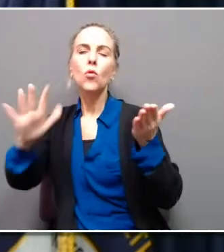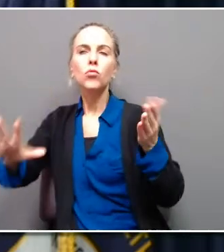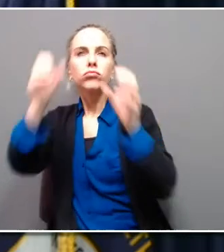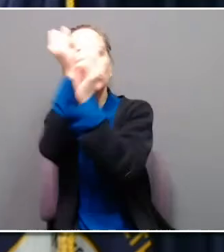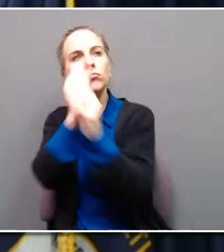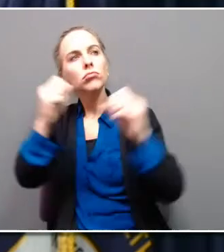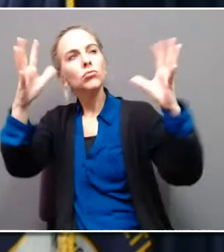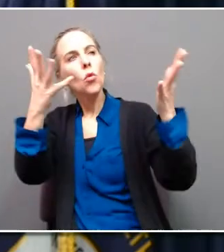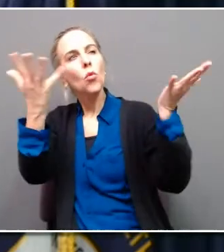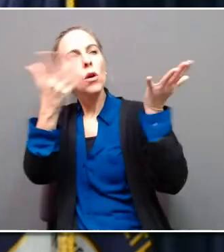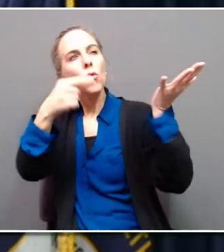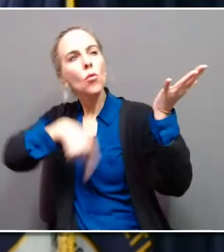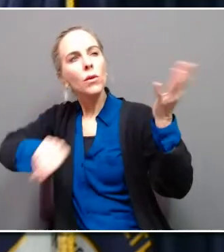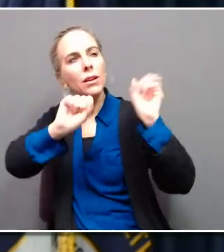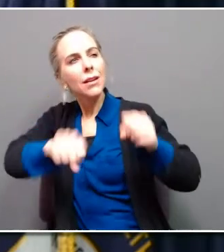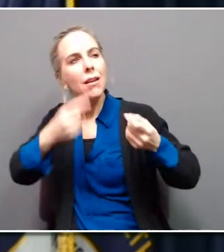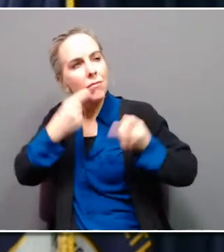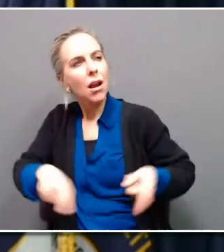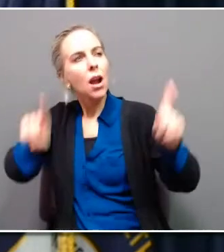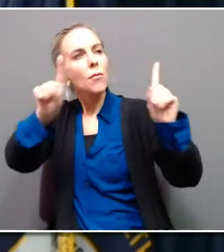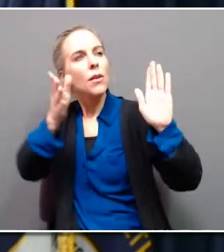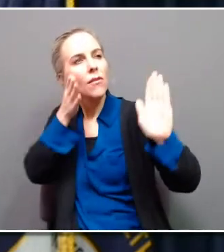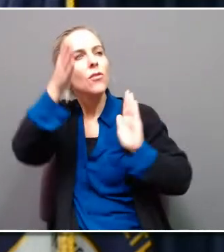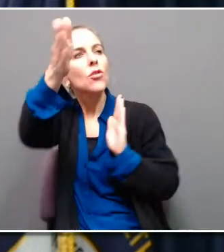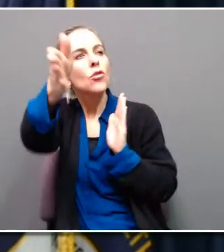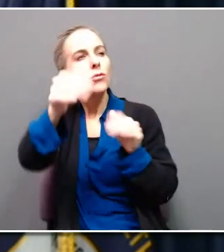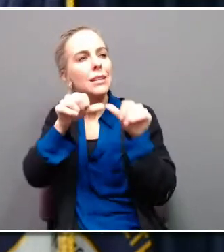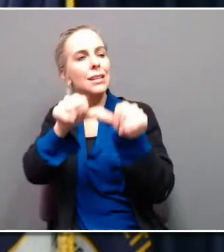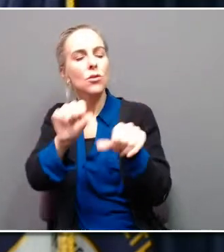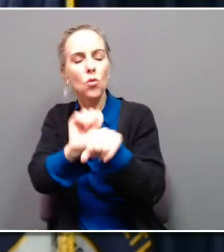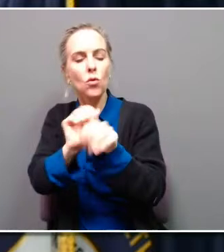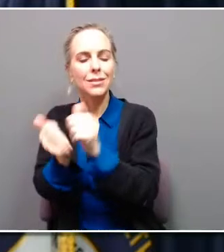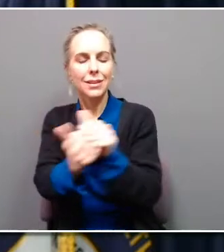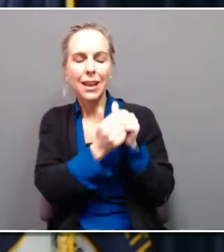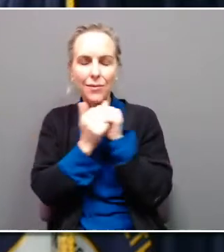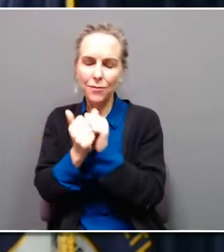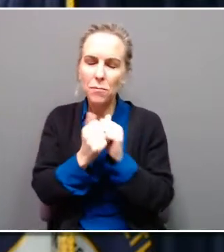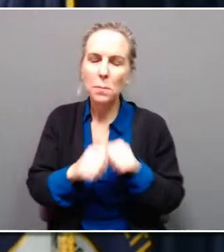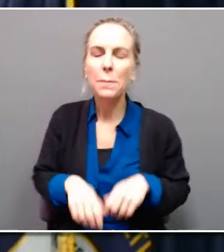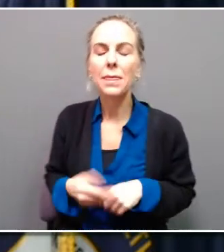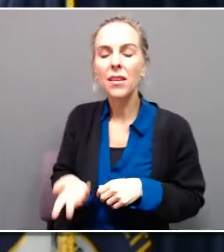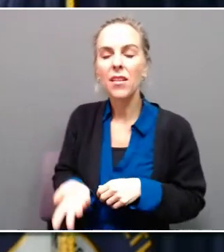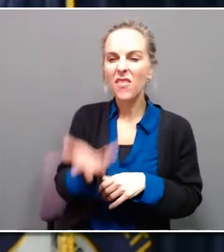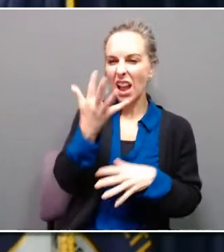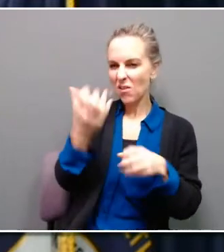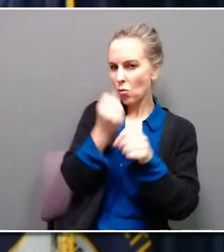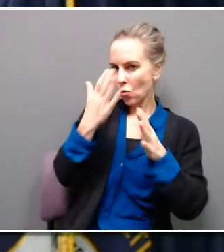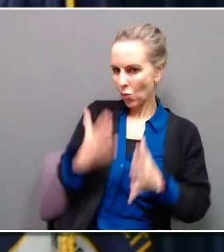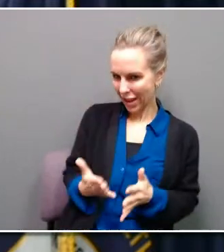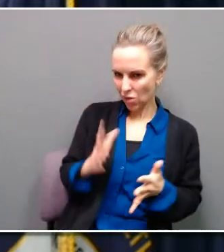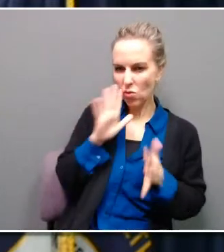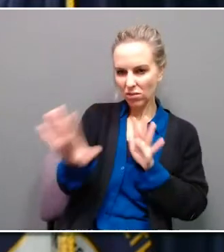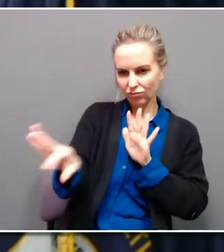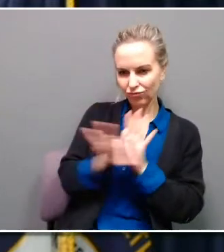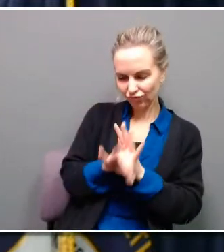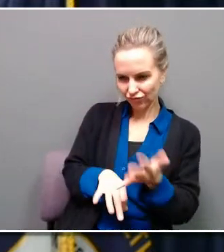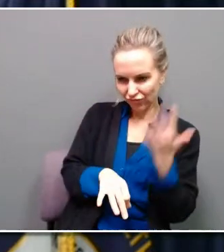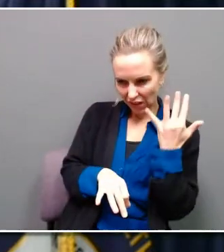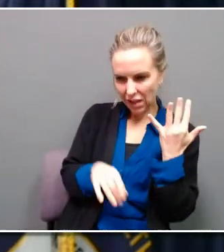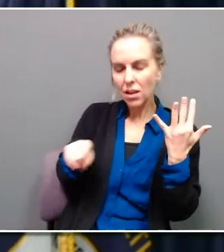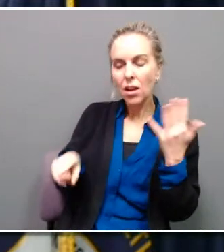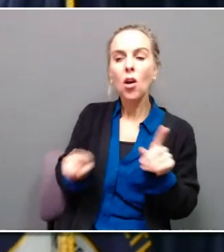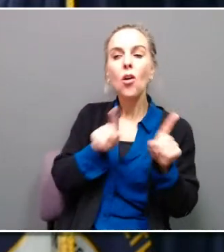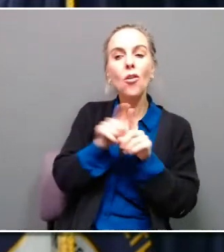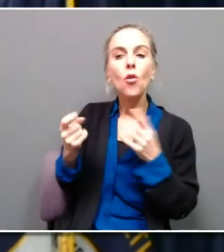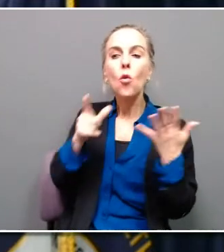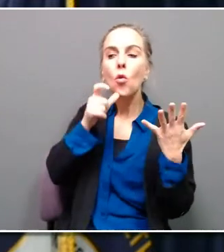accomplish in the future by continuing to work together. The 5 winners and their families, along with representatives from their schools, will be invited